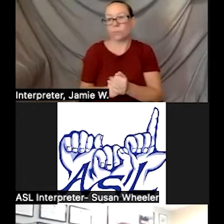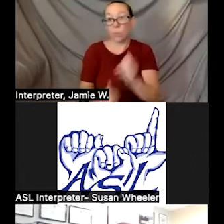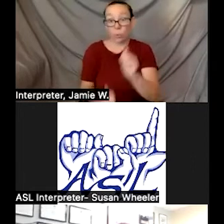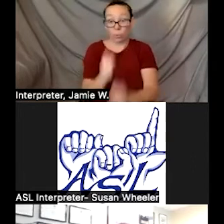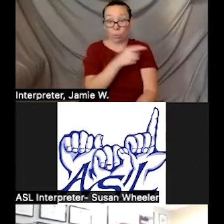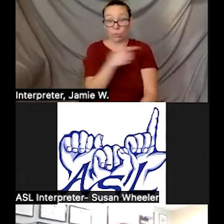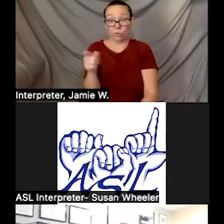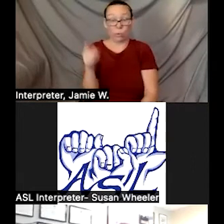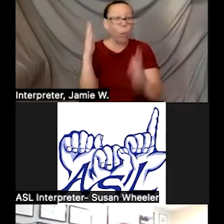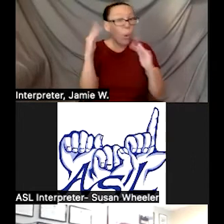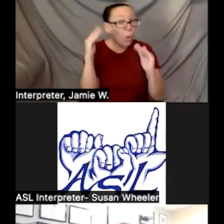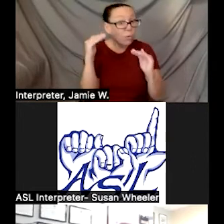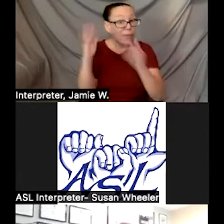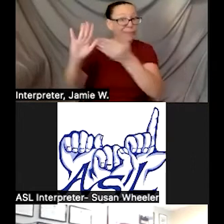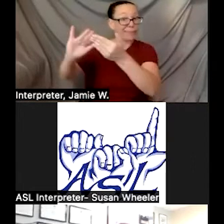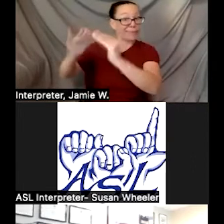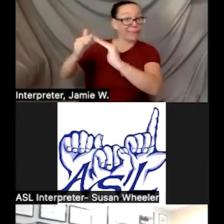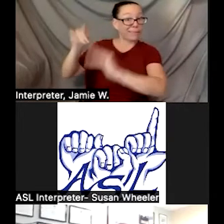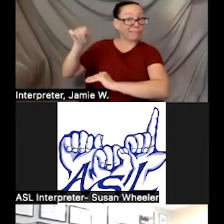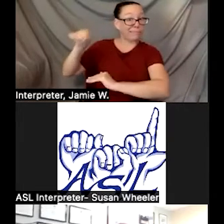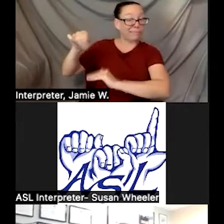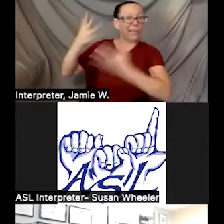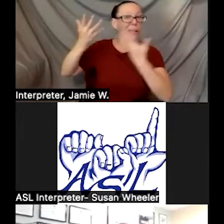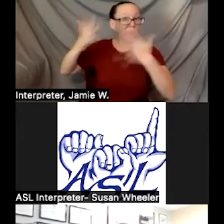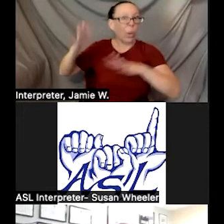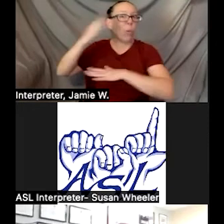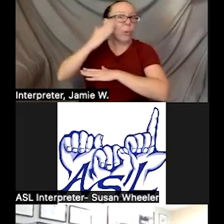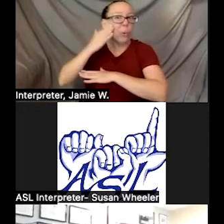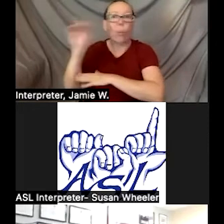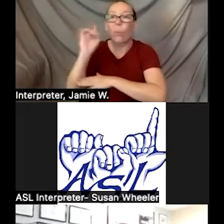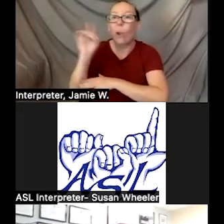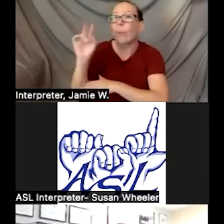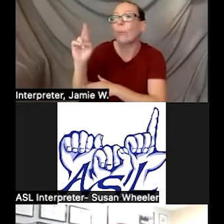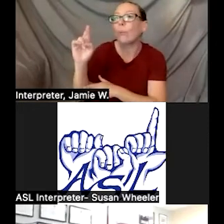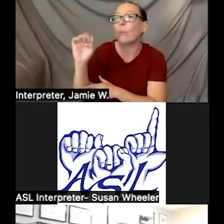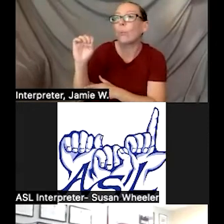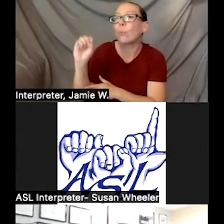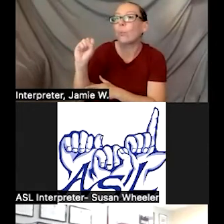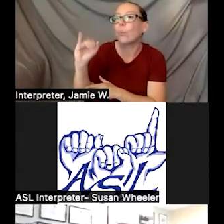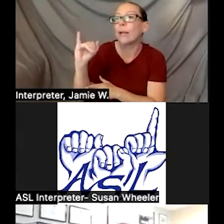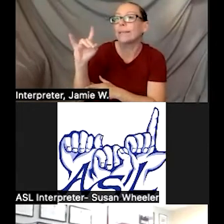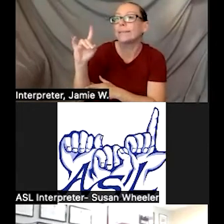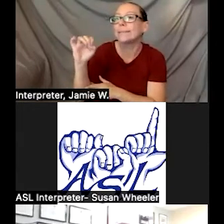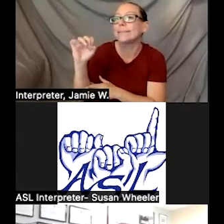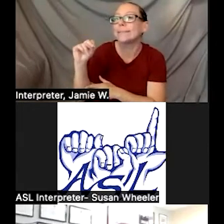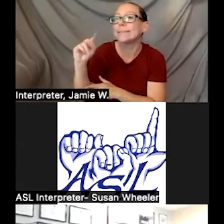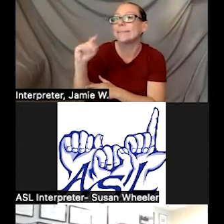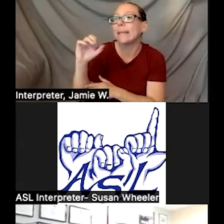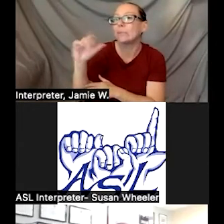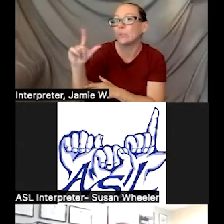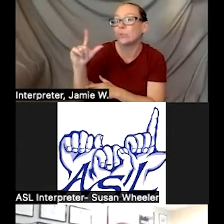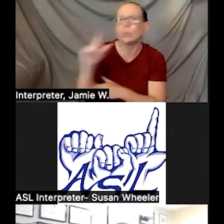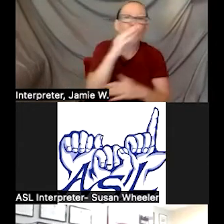your cities have an idea of what residential facilities you have in your communities, but they can have very, very